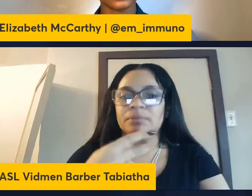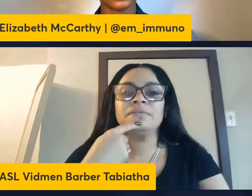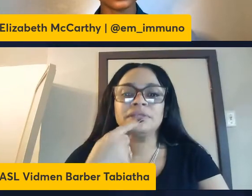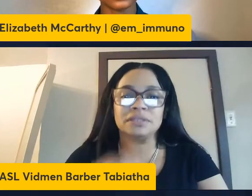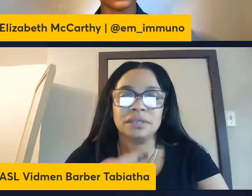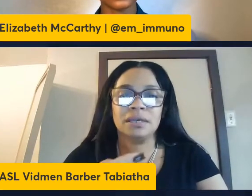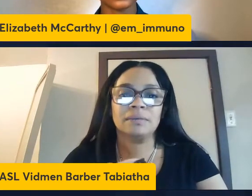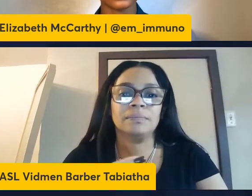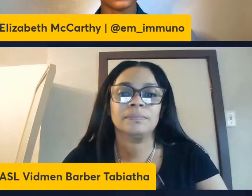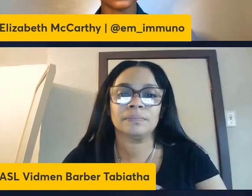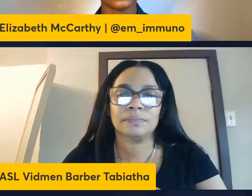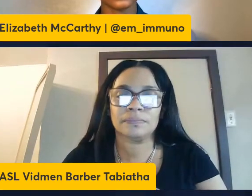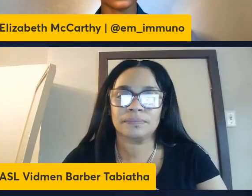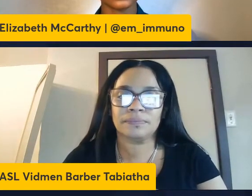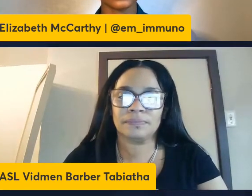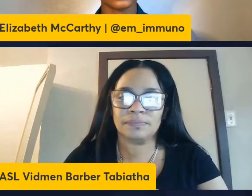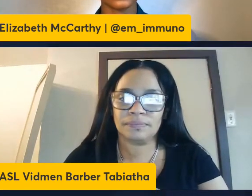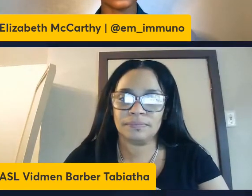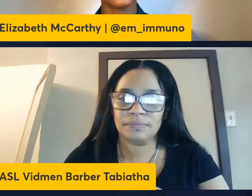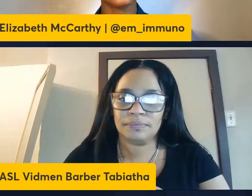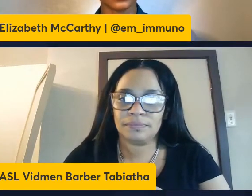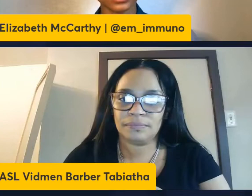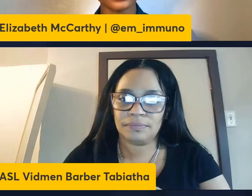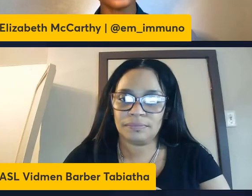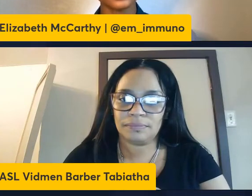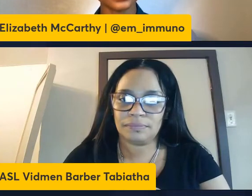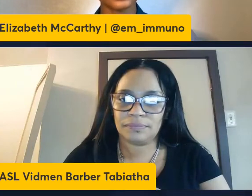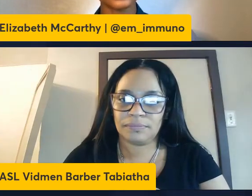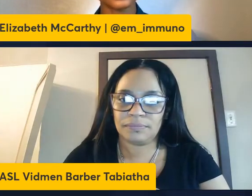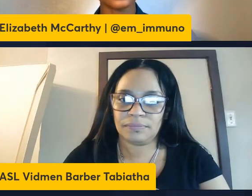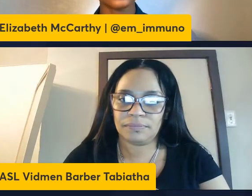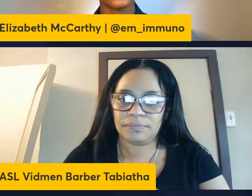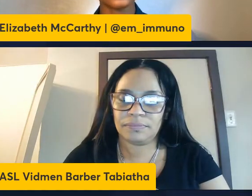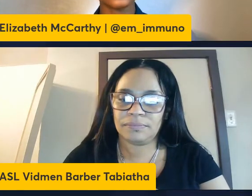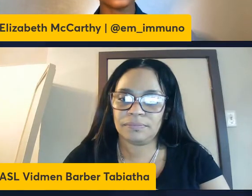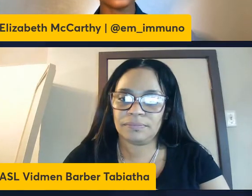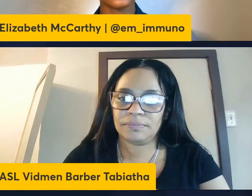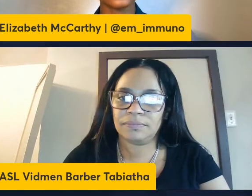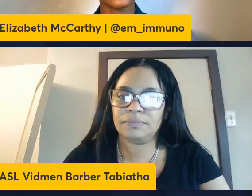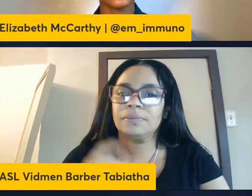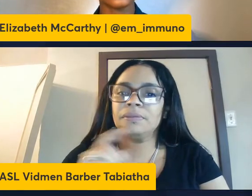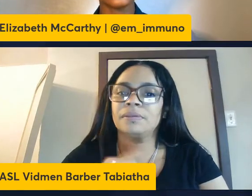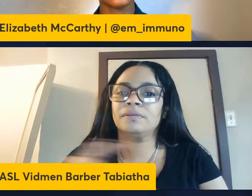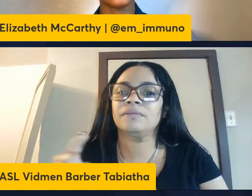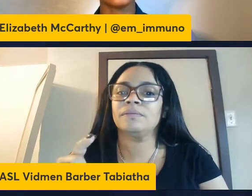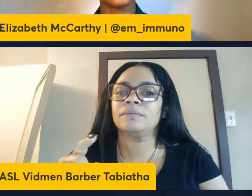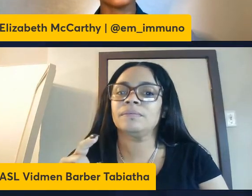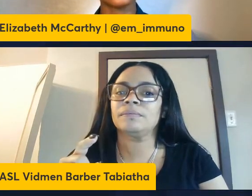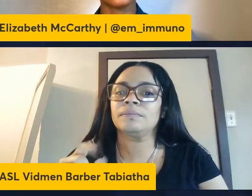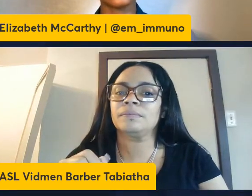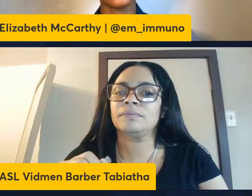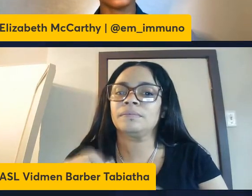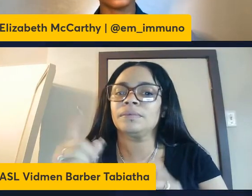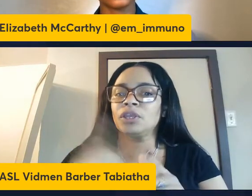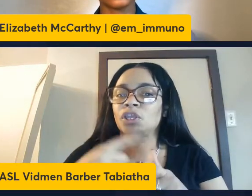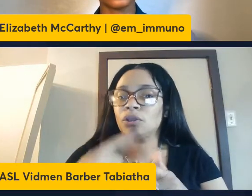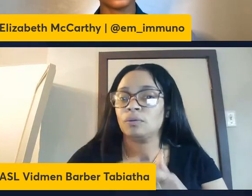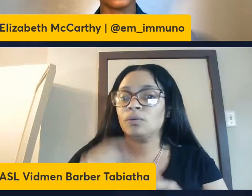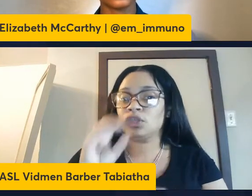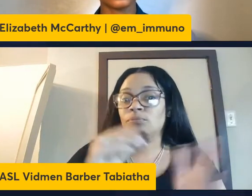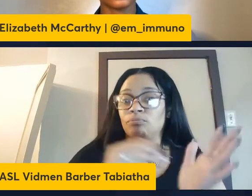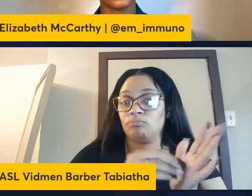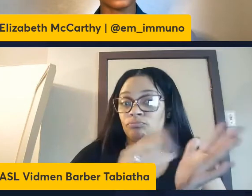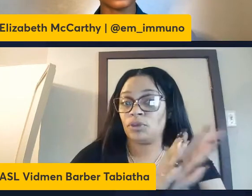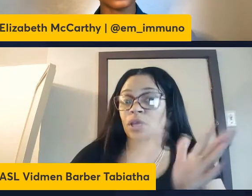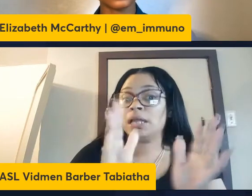script, you're kind of losing it as you're going along and hoping that things are saved in a certain directory. Whereas Jupyter Notebooks,